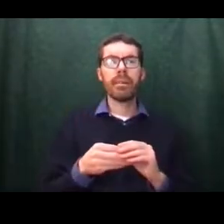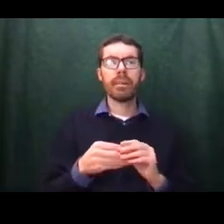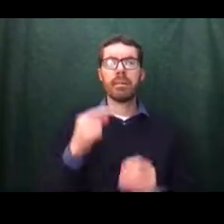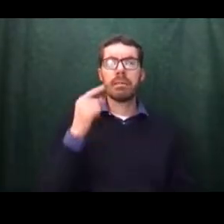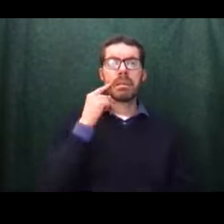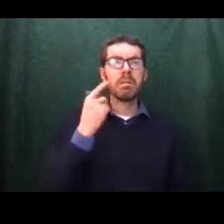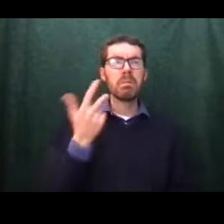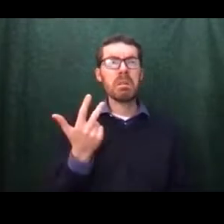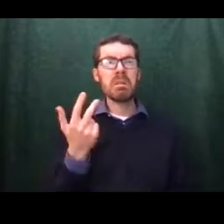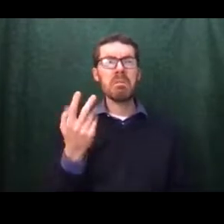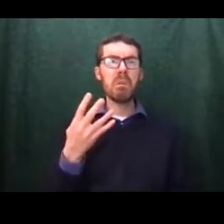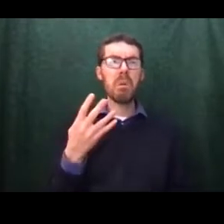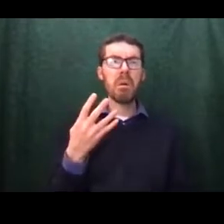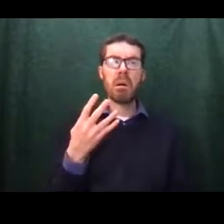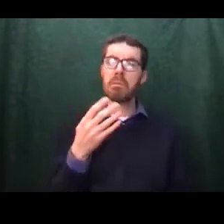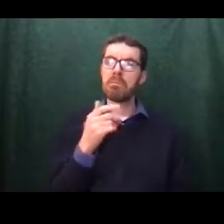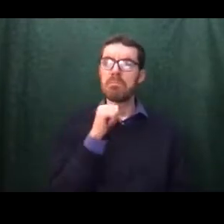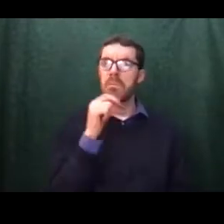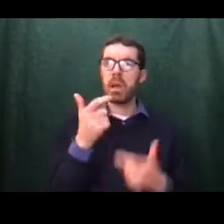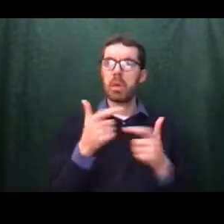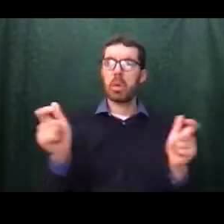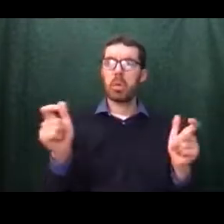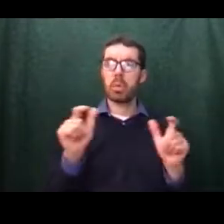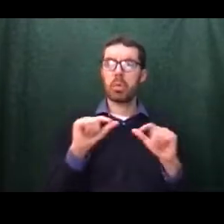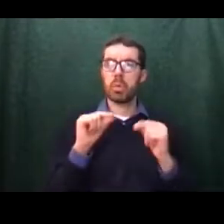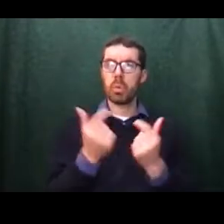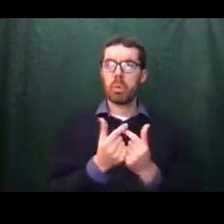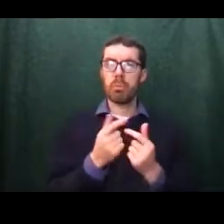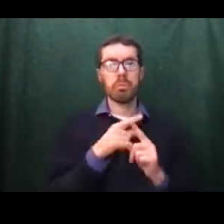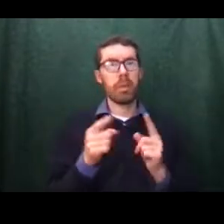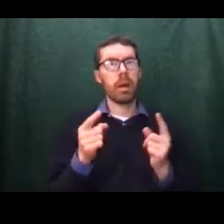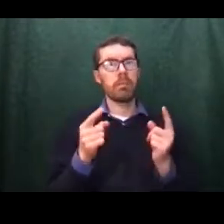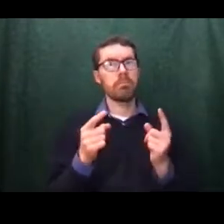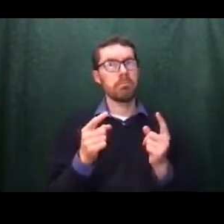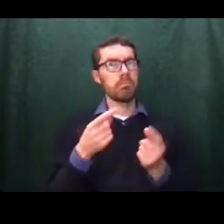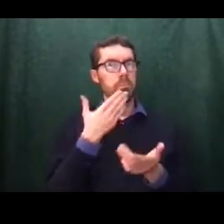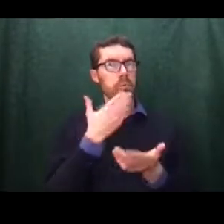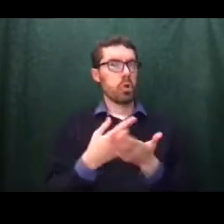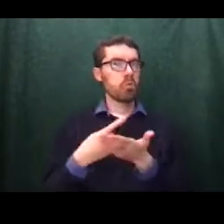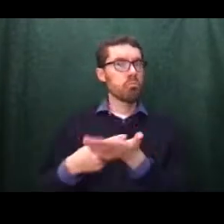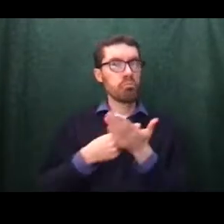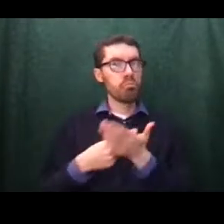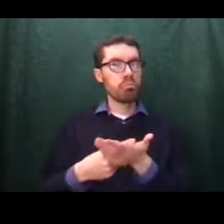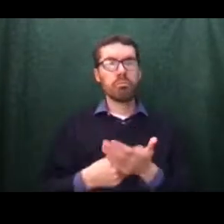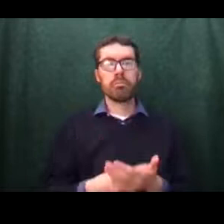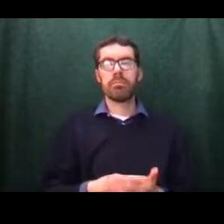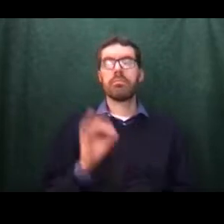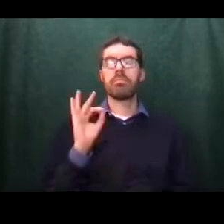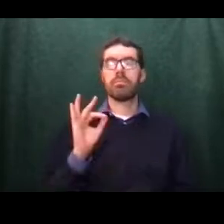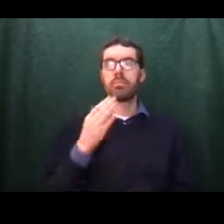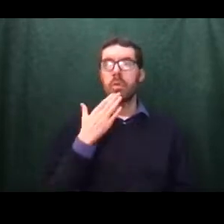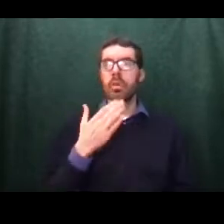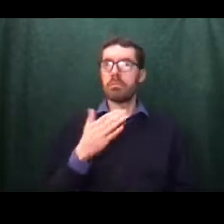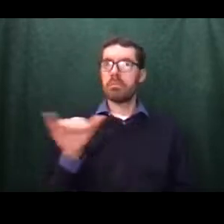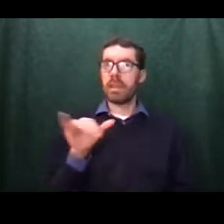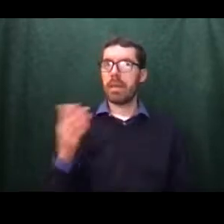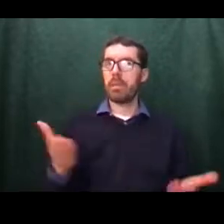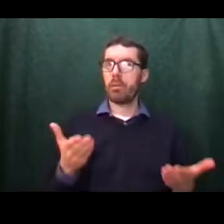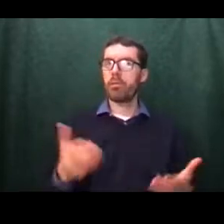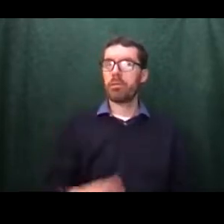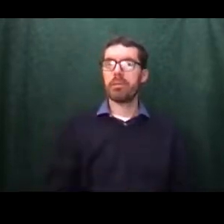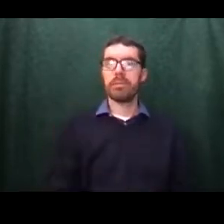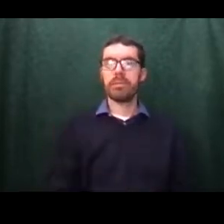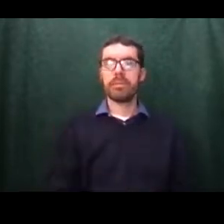or 4. Not a huge amount, but lots of robust conversation. Good. So did we. It was great.